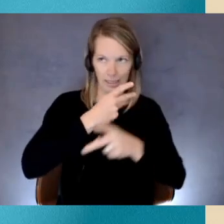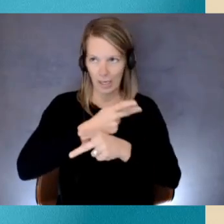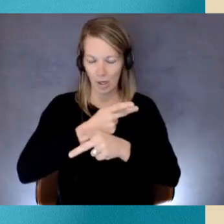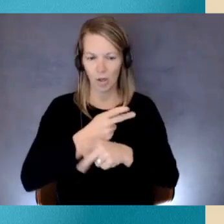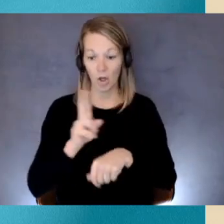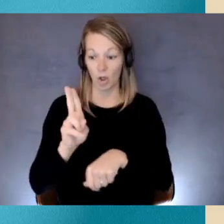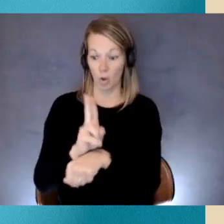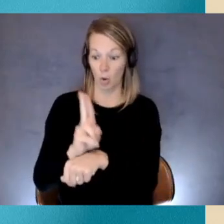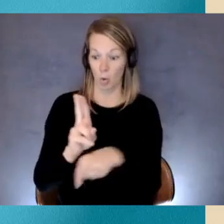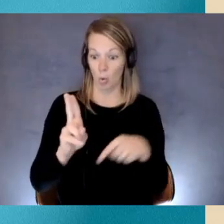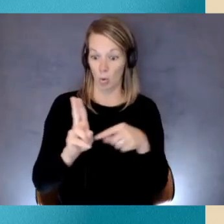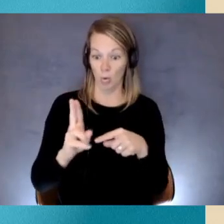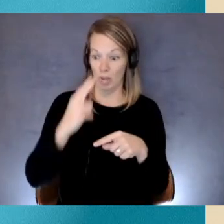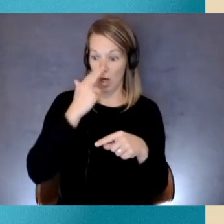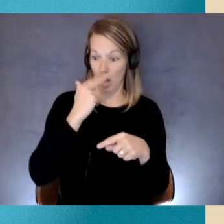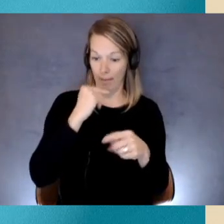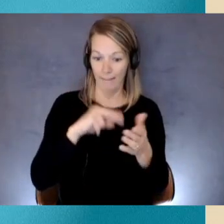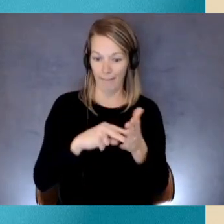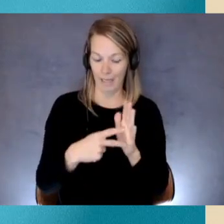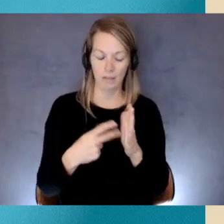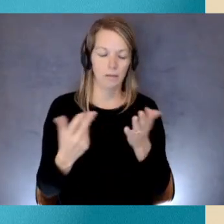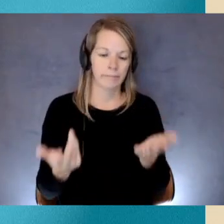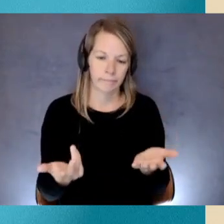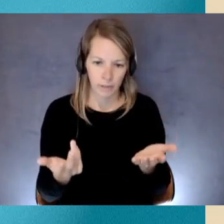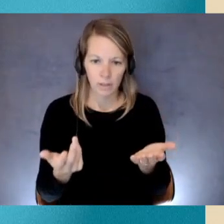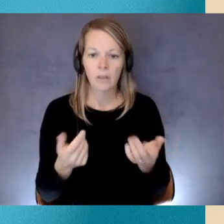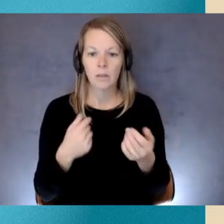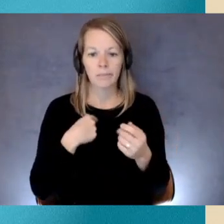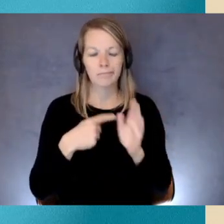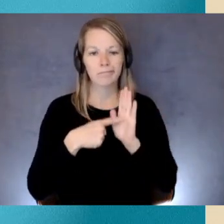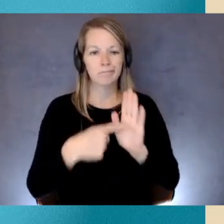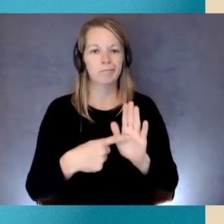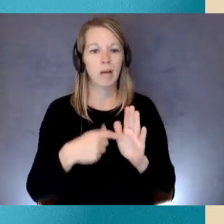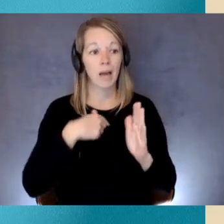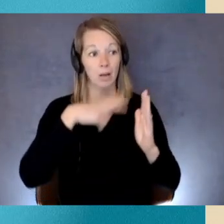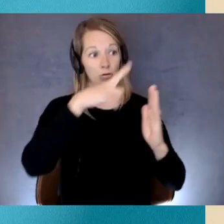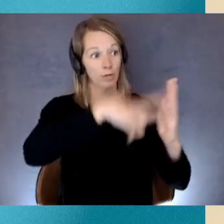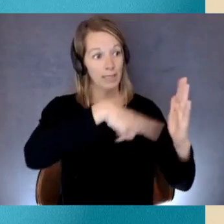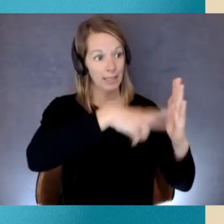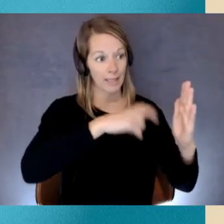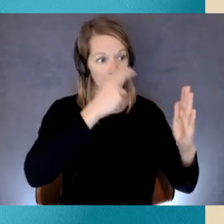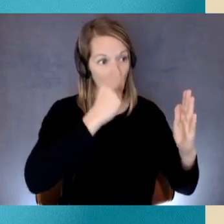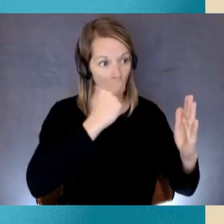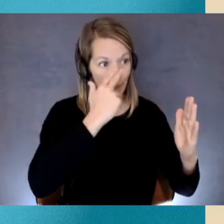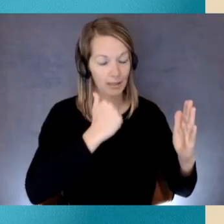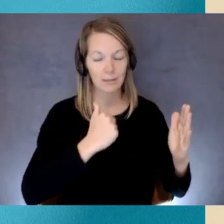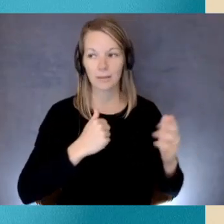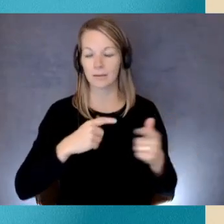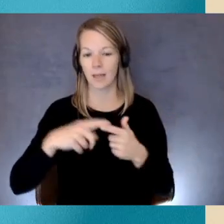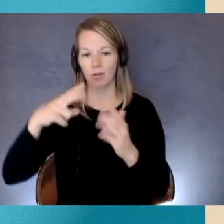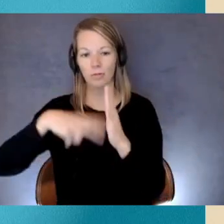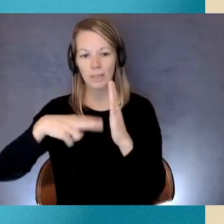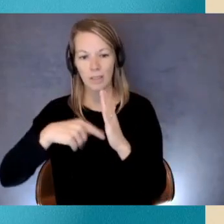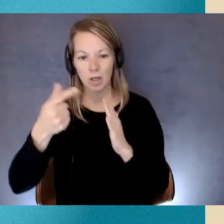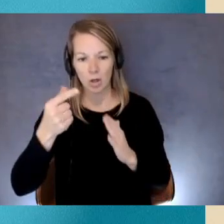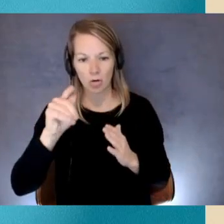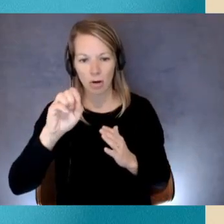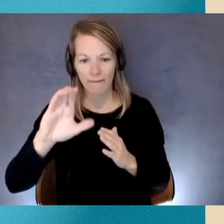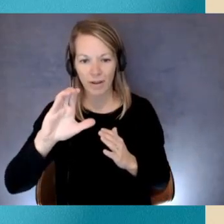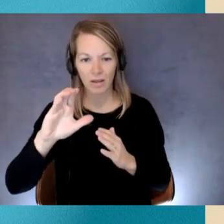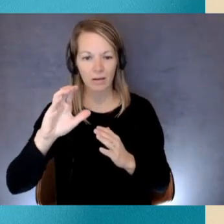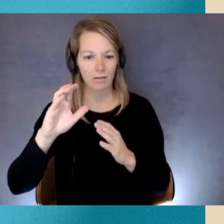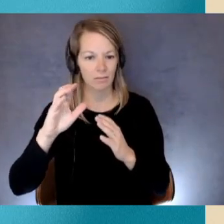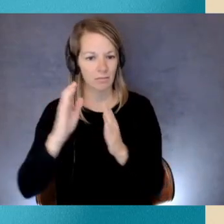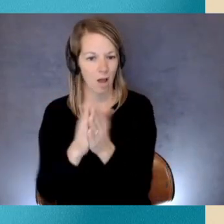there is doing a lot of work. It kind of refers to the fact that I read comics. I'm reading graphic novels by people living